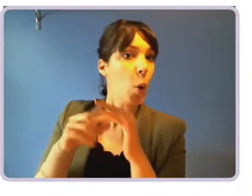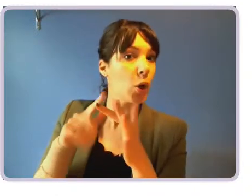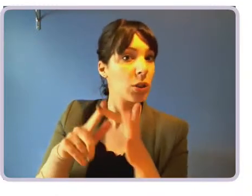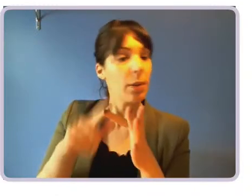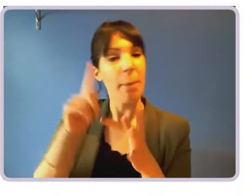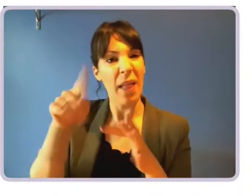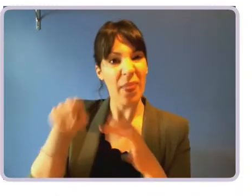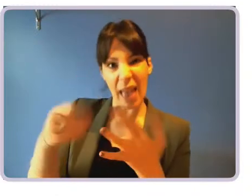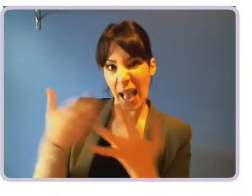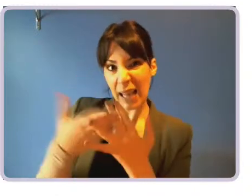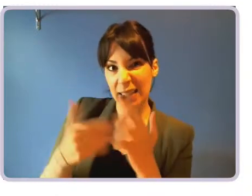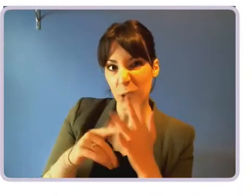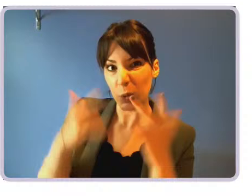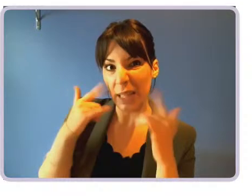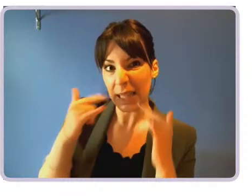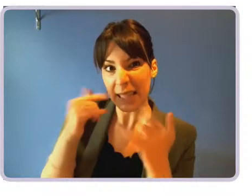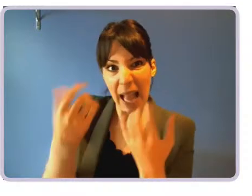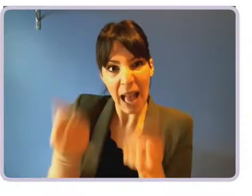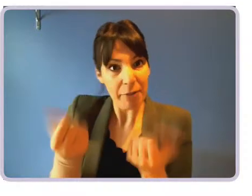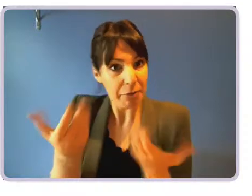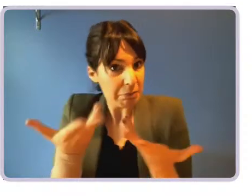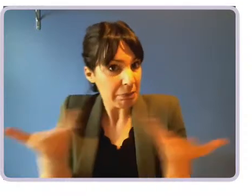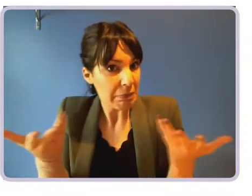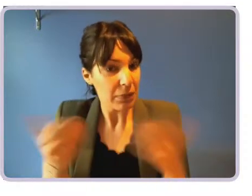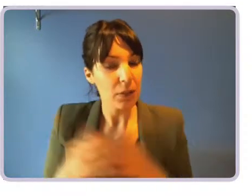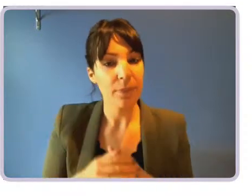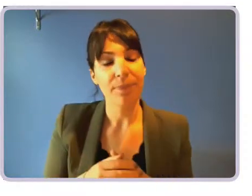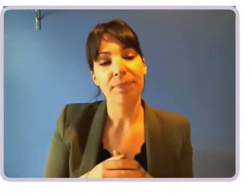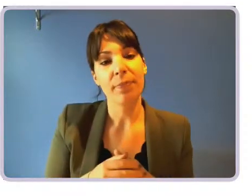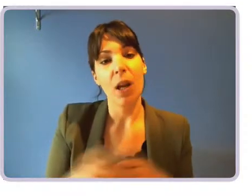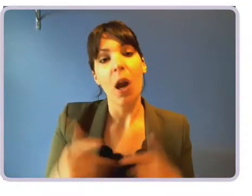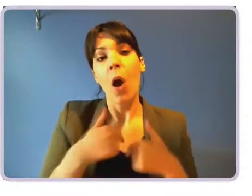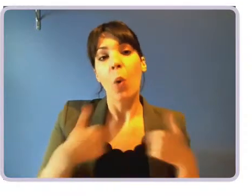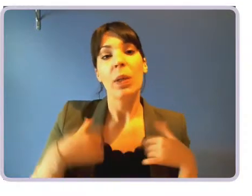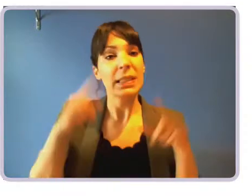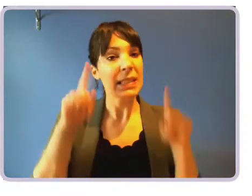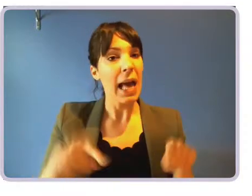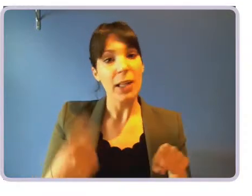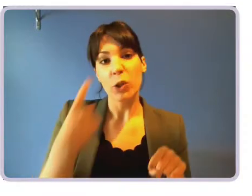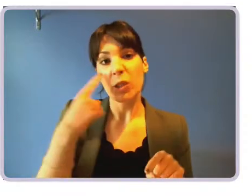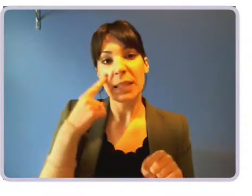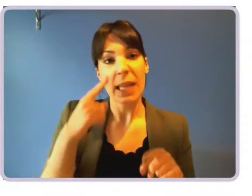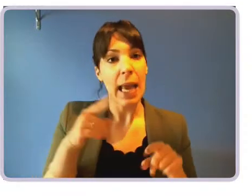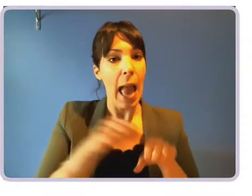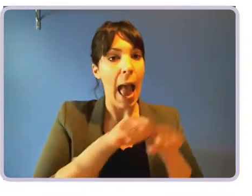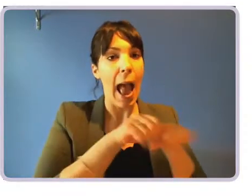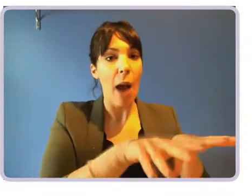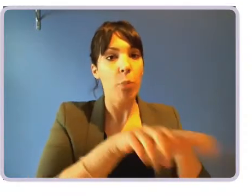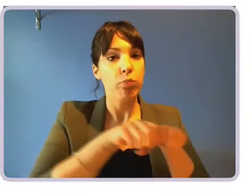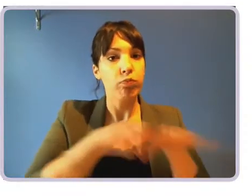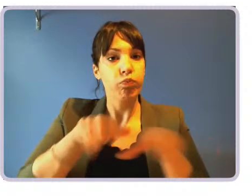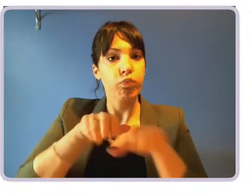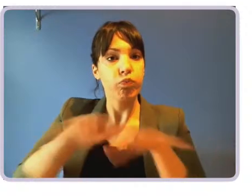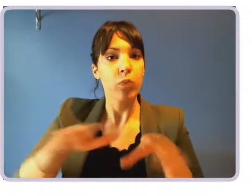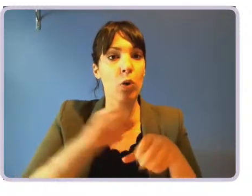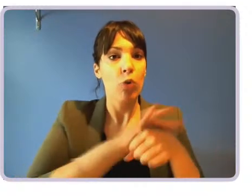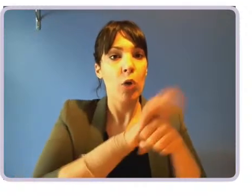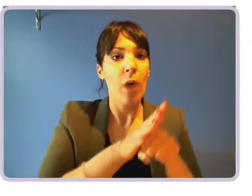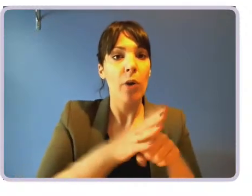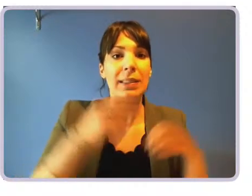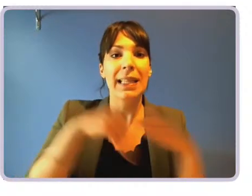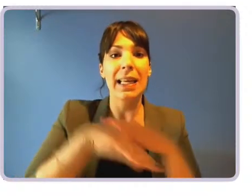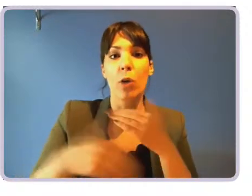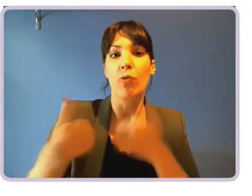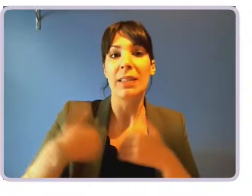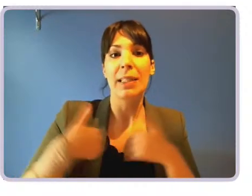We started seeing outbreaks in residential services. I think there's at least 60 disability residential services where